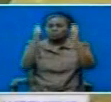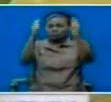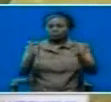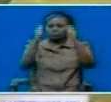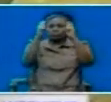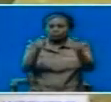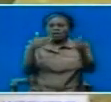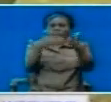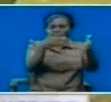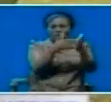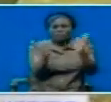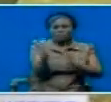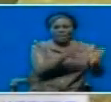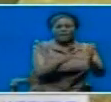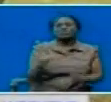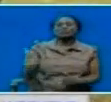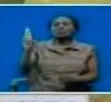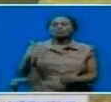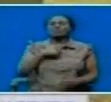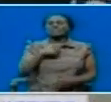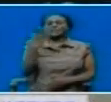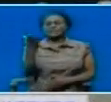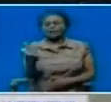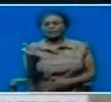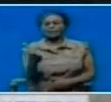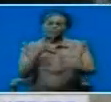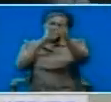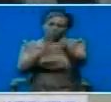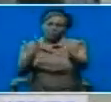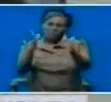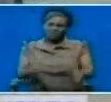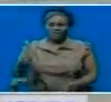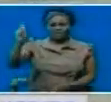boycott a planned visit by President Uhuru Kenyatta. Kathryn Omwandho, KTN.